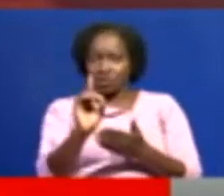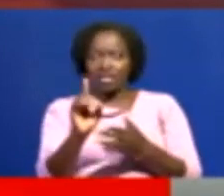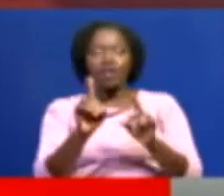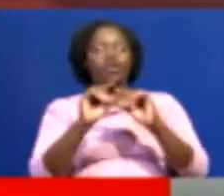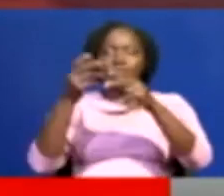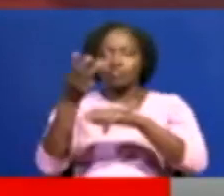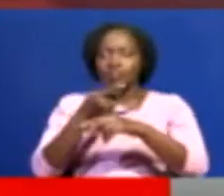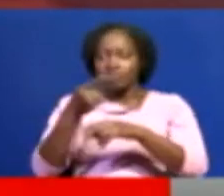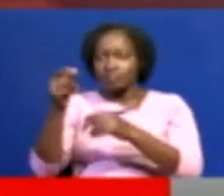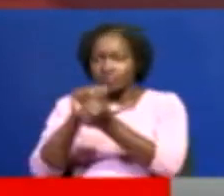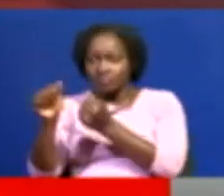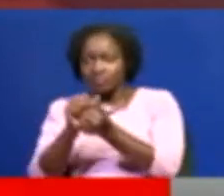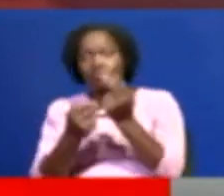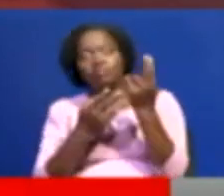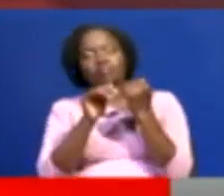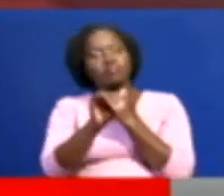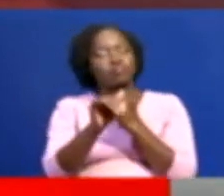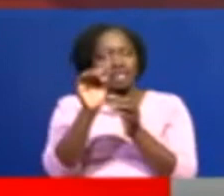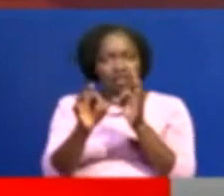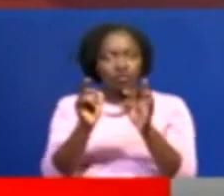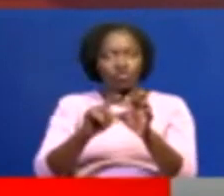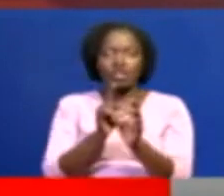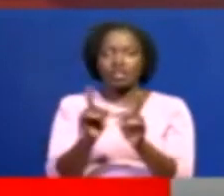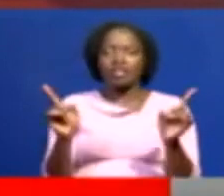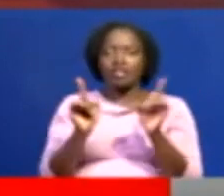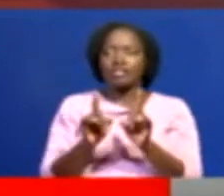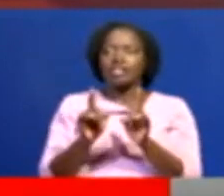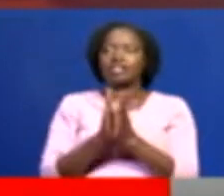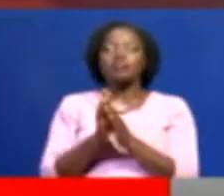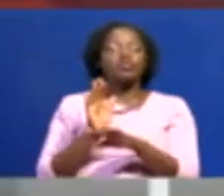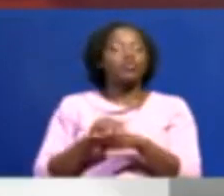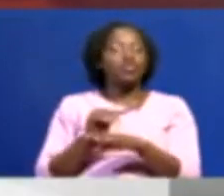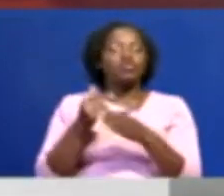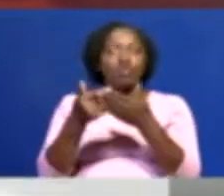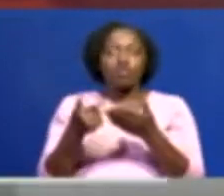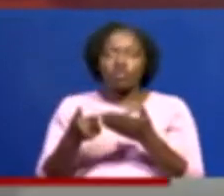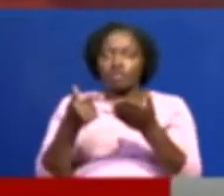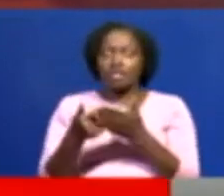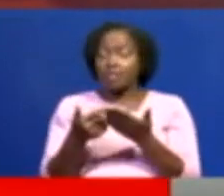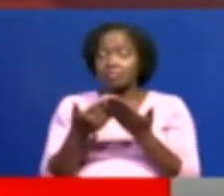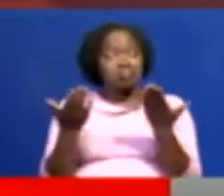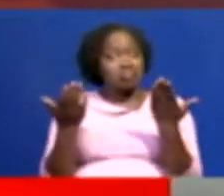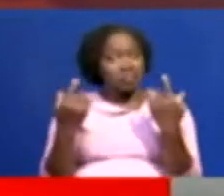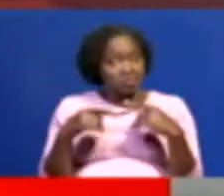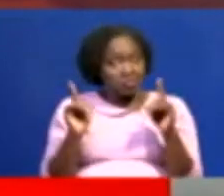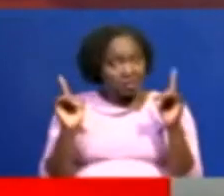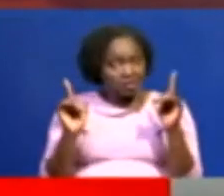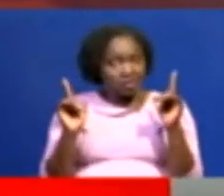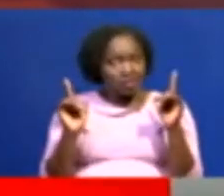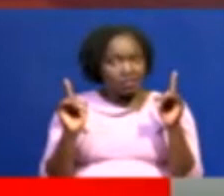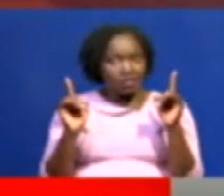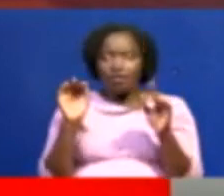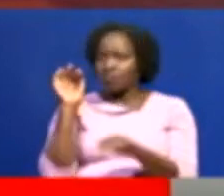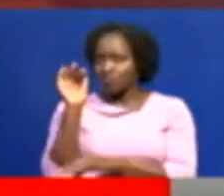social media platforms. We do hope, if you're just joining us, there have been calls for dialogue. Will that be the case? That is what we are